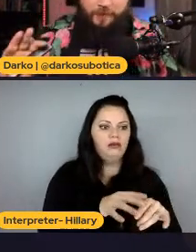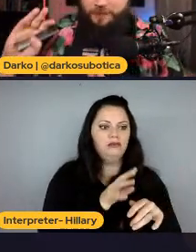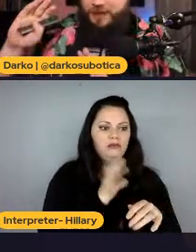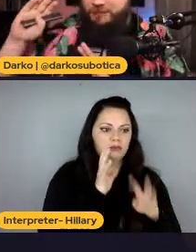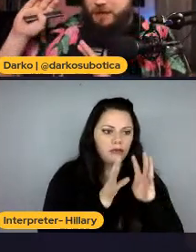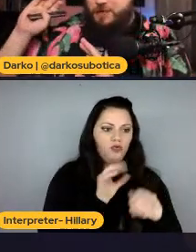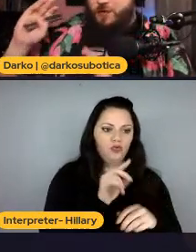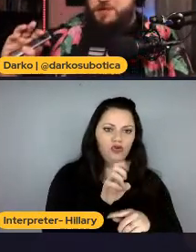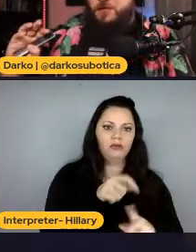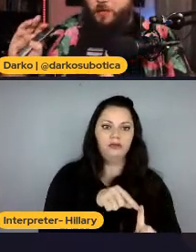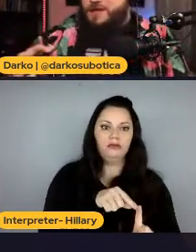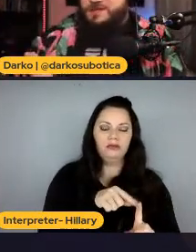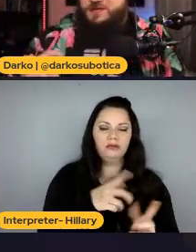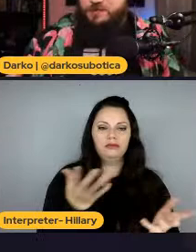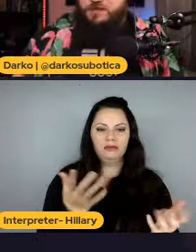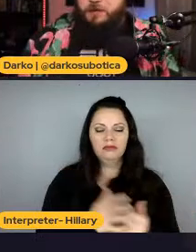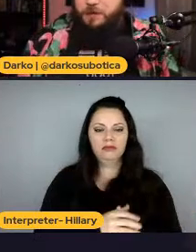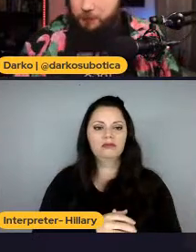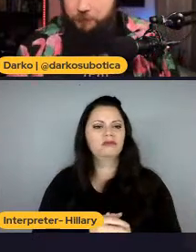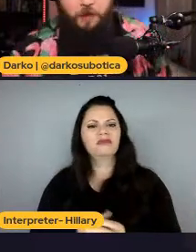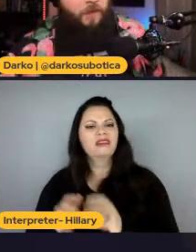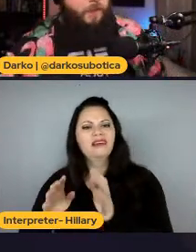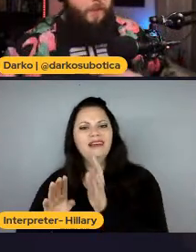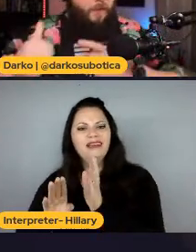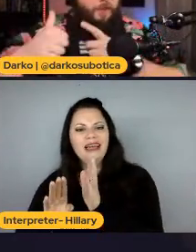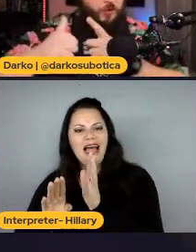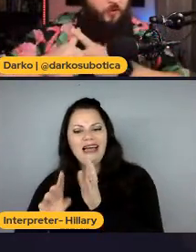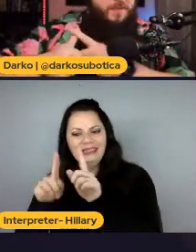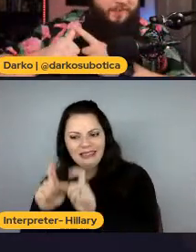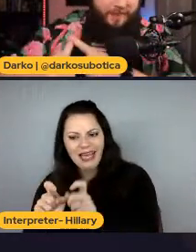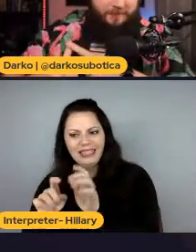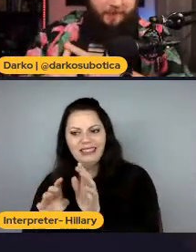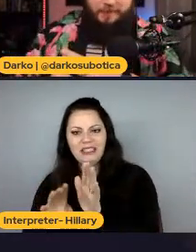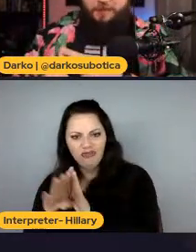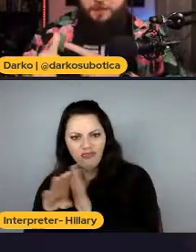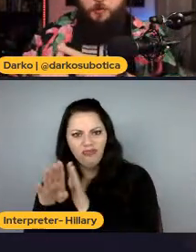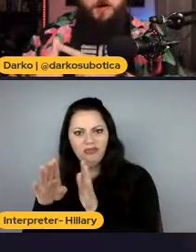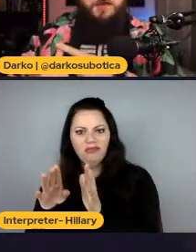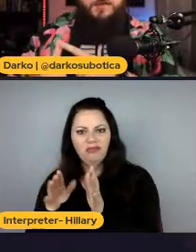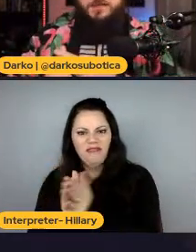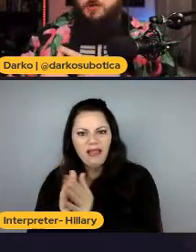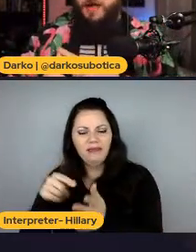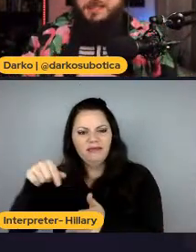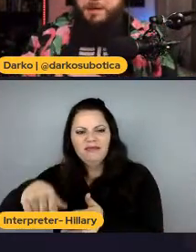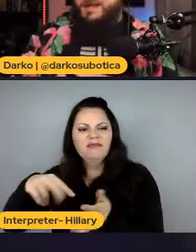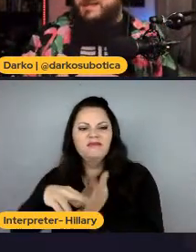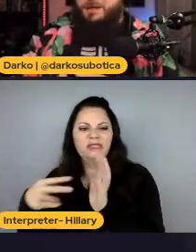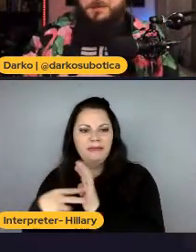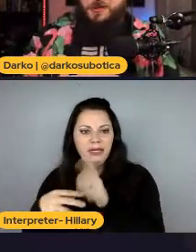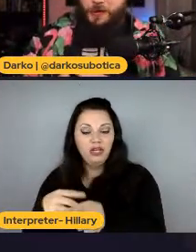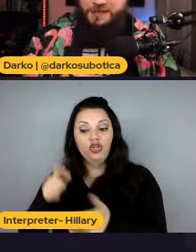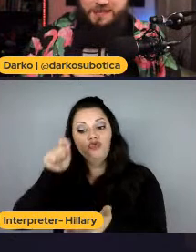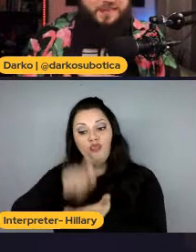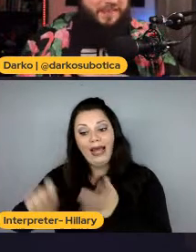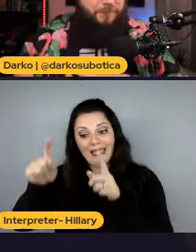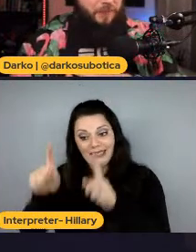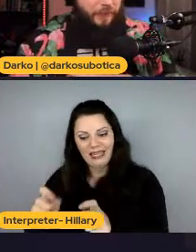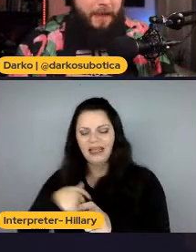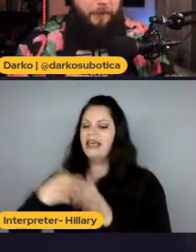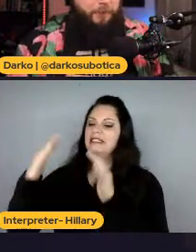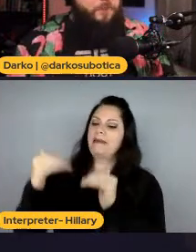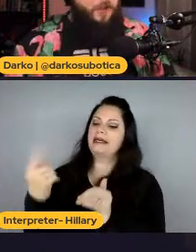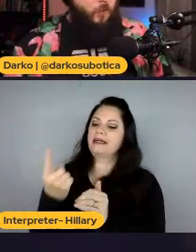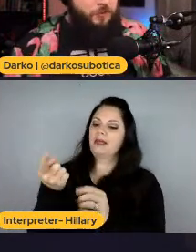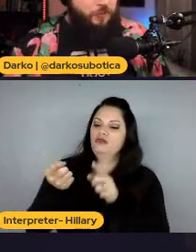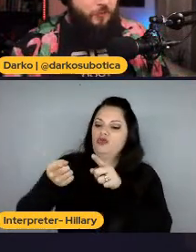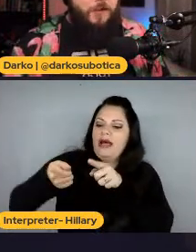a quick kind of a rundown, what is test-driven development? You write a test. You write a test that you expect something to exist, something to